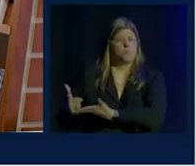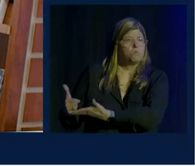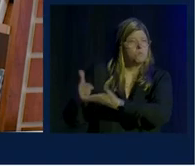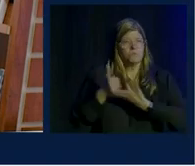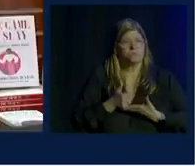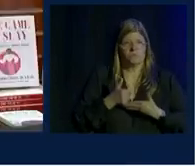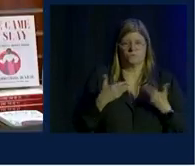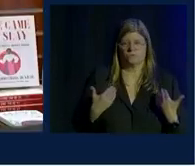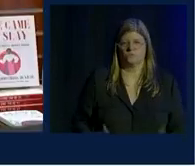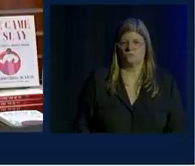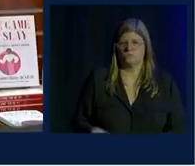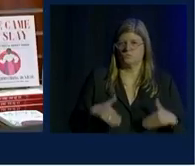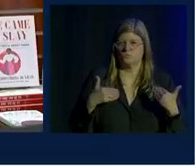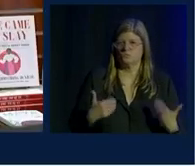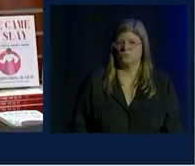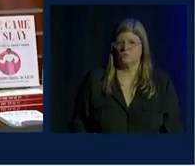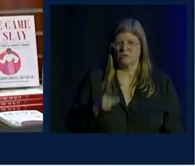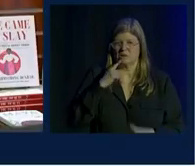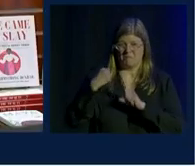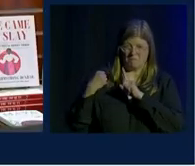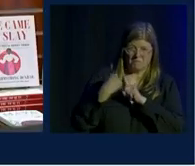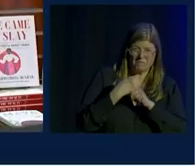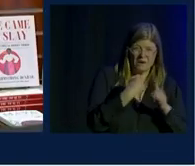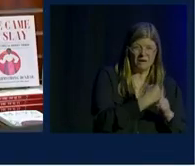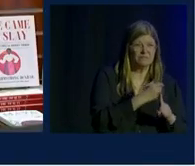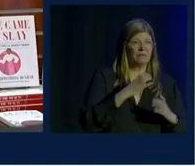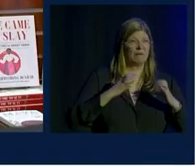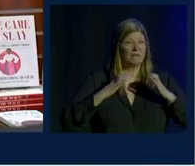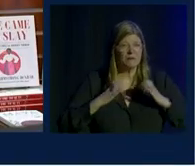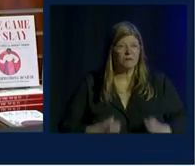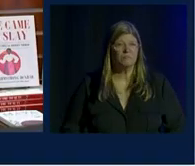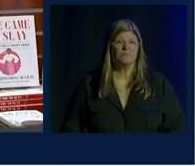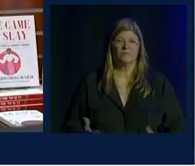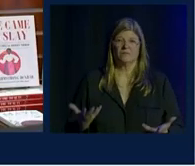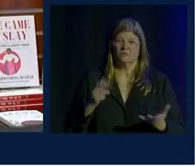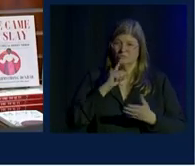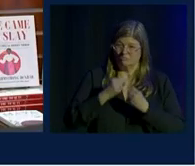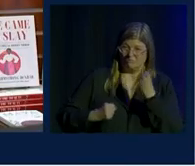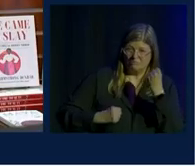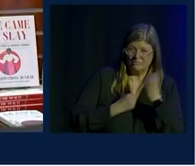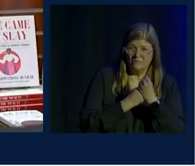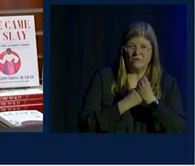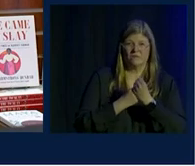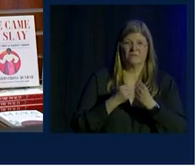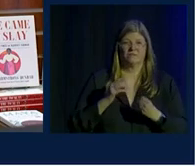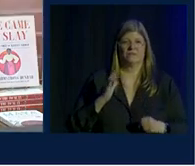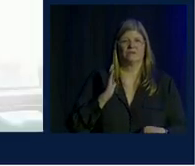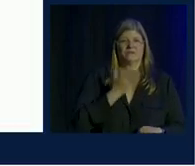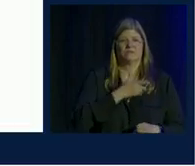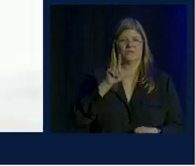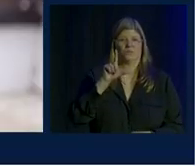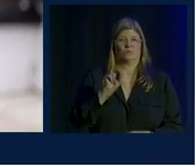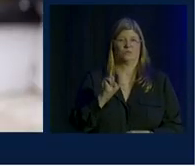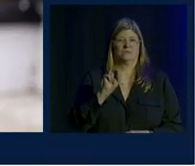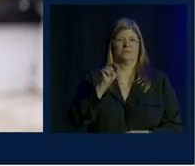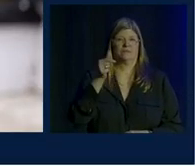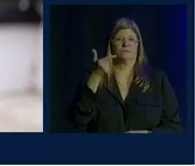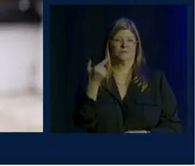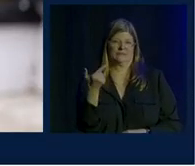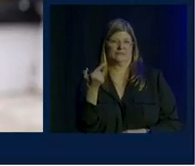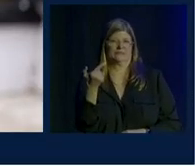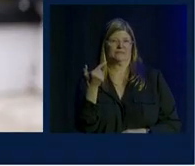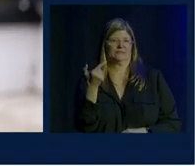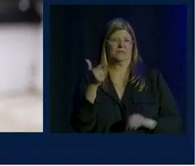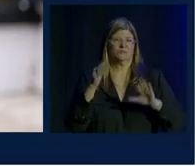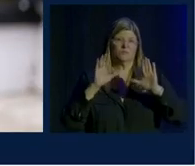way as well. We'd love to cheer on the 2021 Great Street recipients. As we heard from